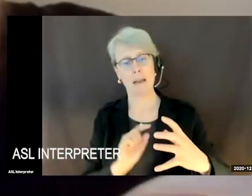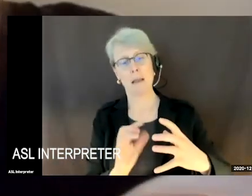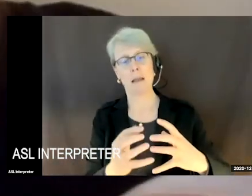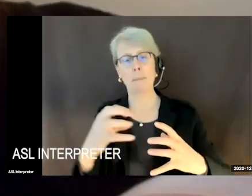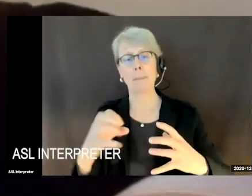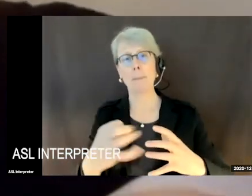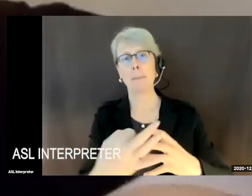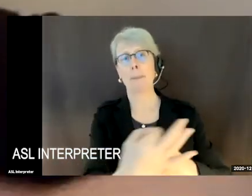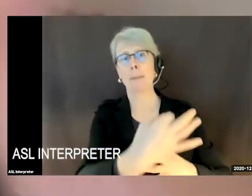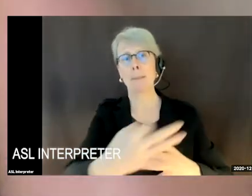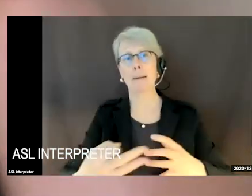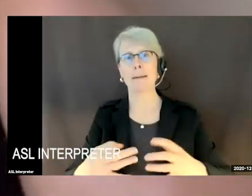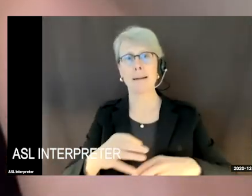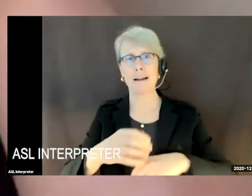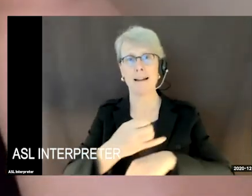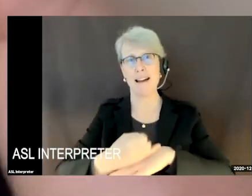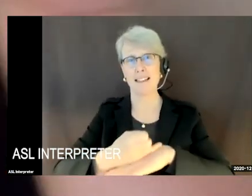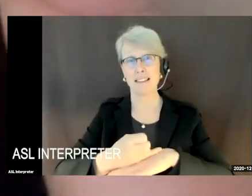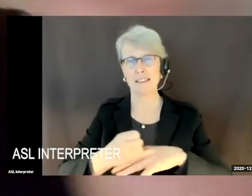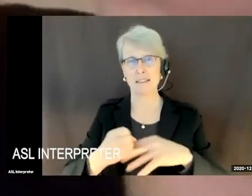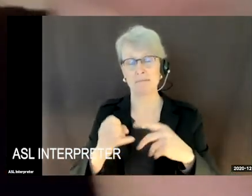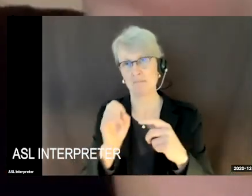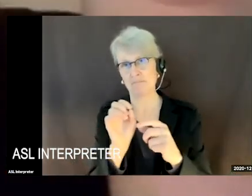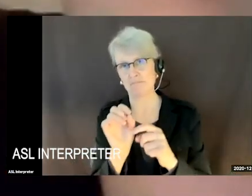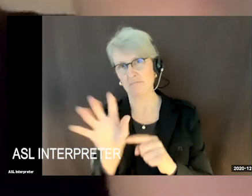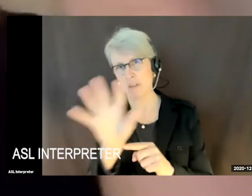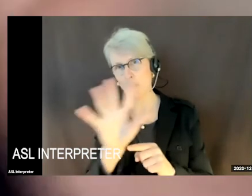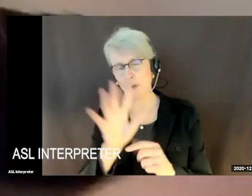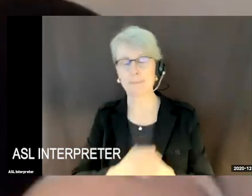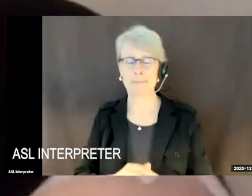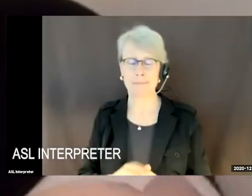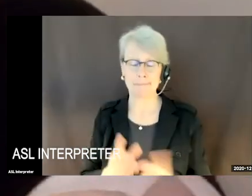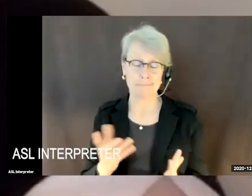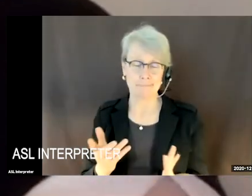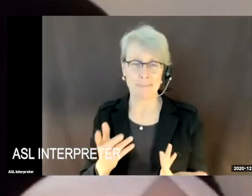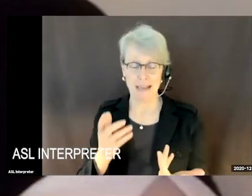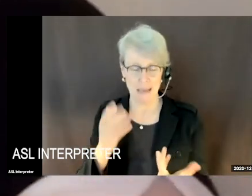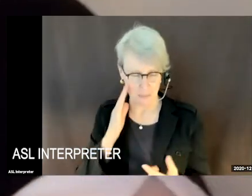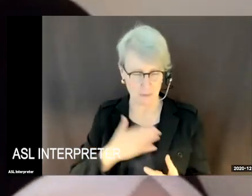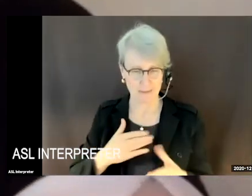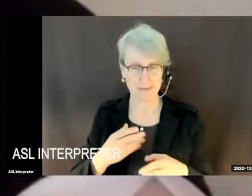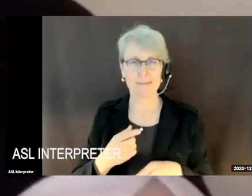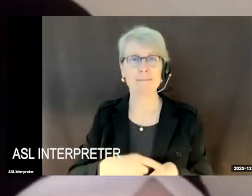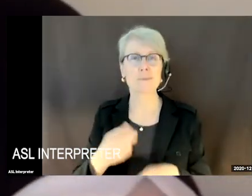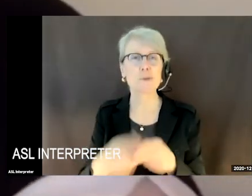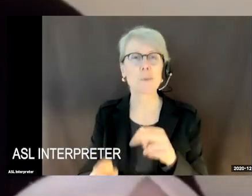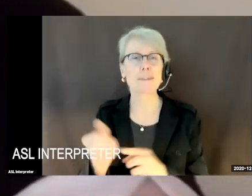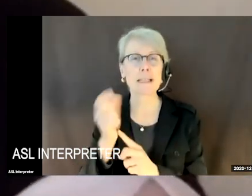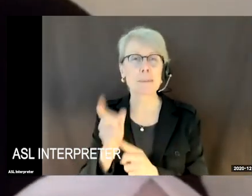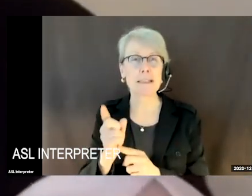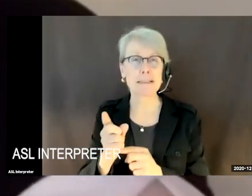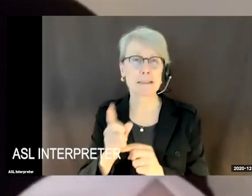Nunavut is, it's at the top of Canada where all those little islands are. Since I only have about